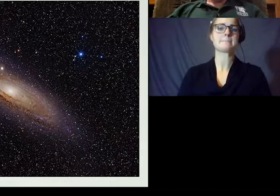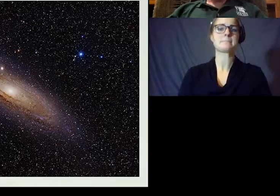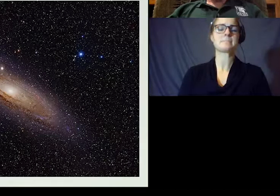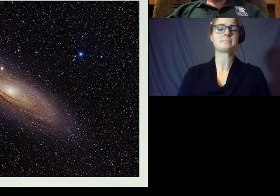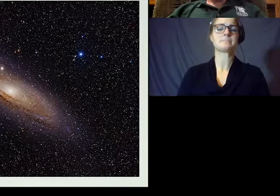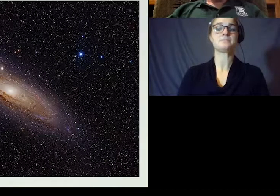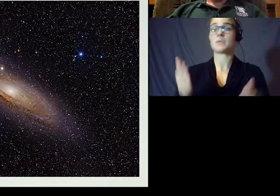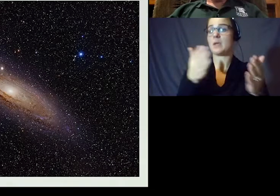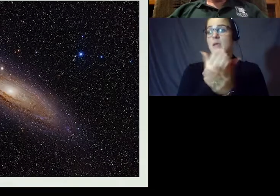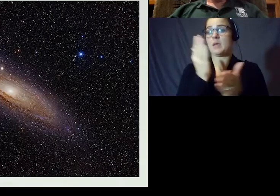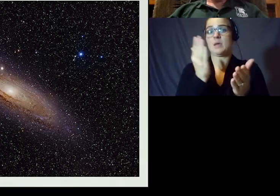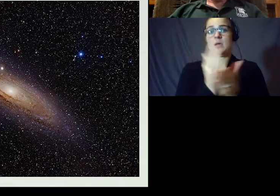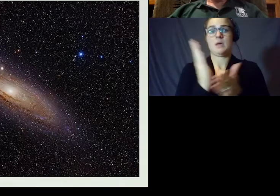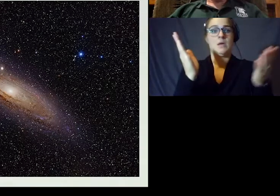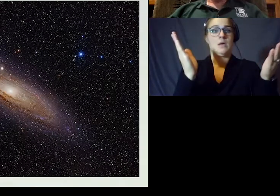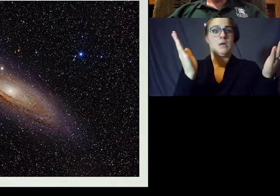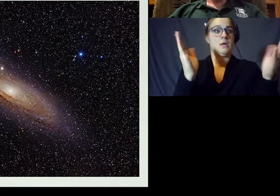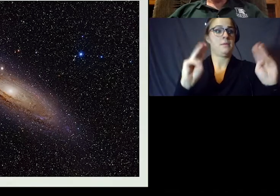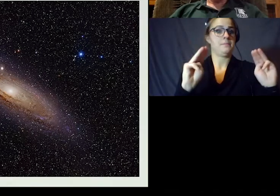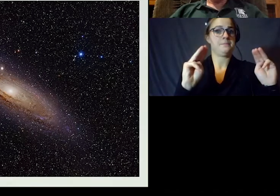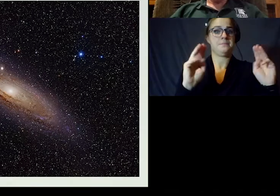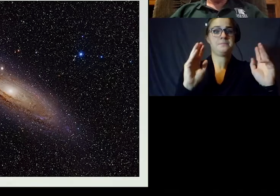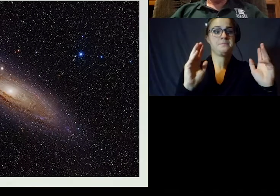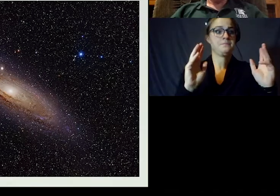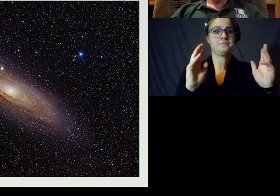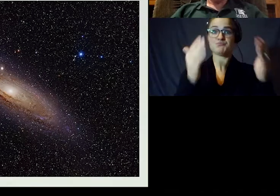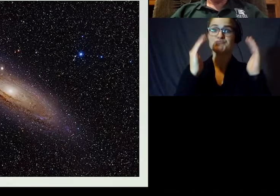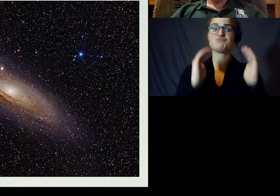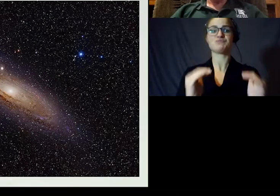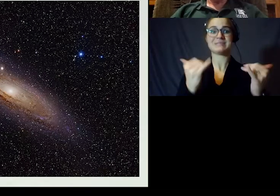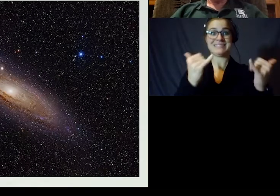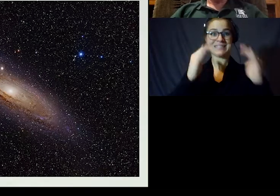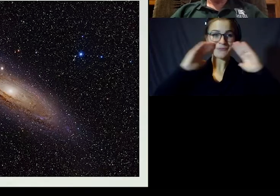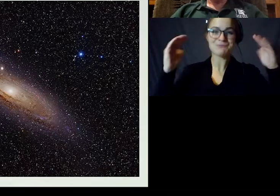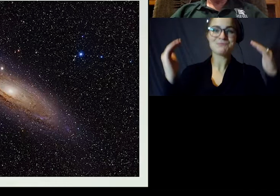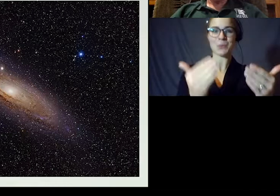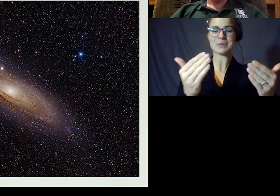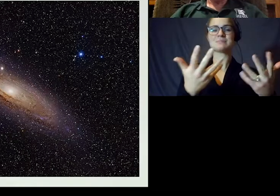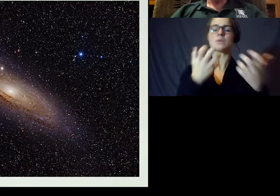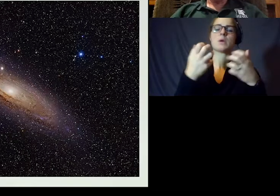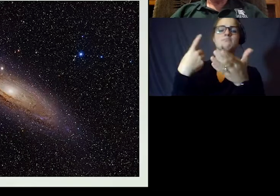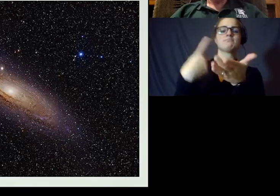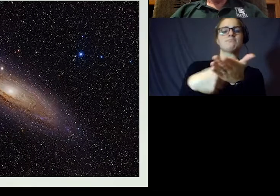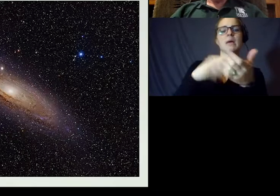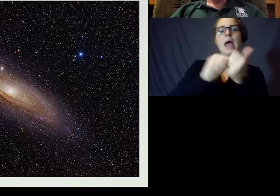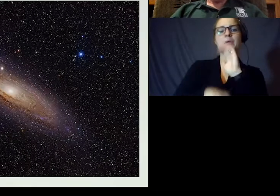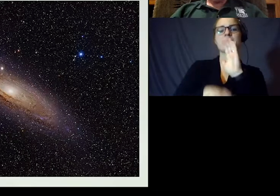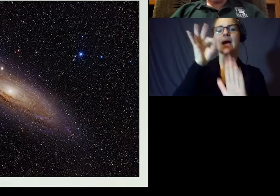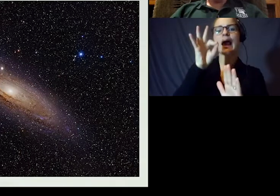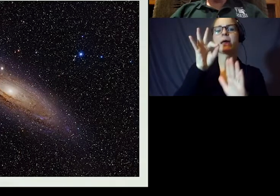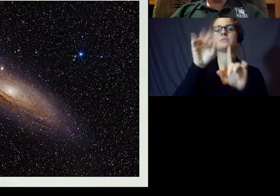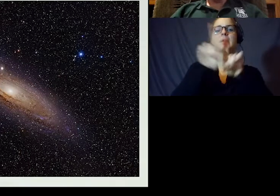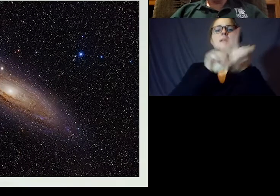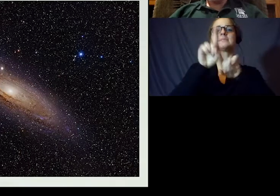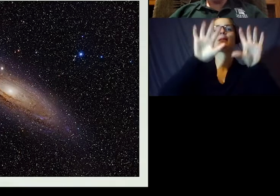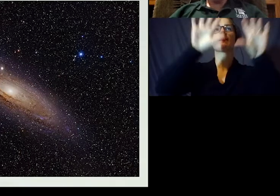All right. So we'll start moving into tonight's focus because I'm going to talk about finding constellations when